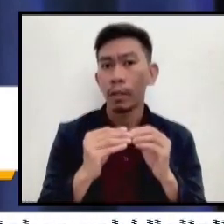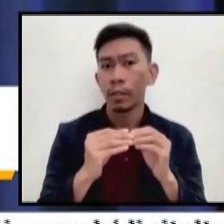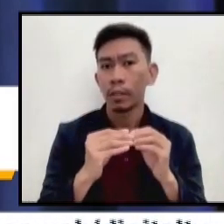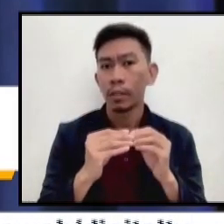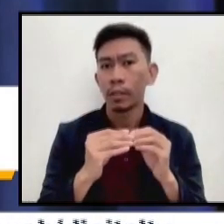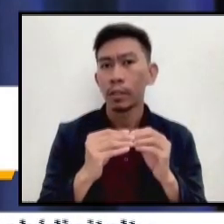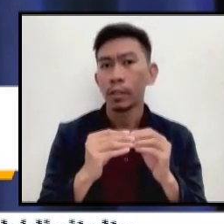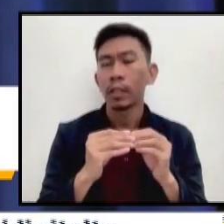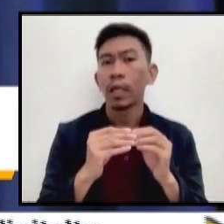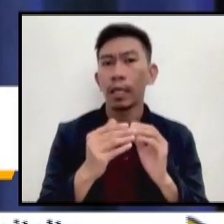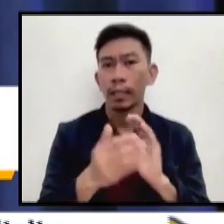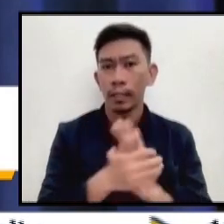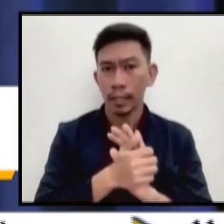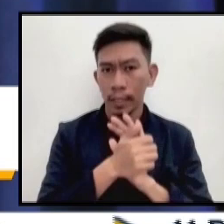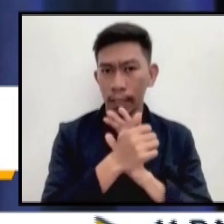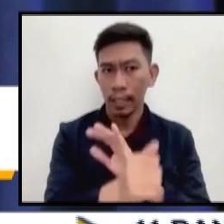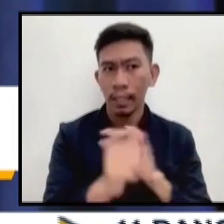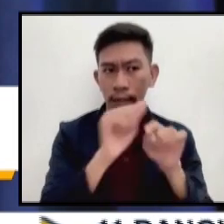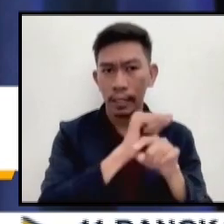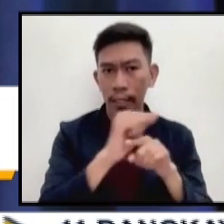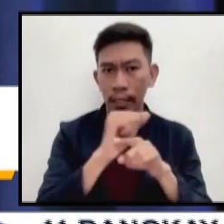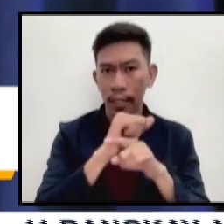competencies in detecting